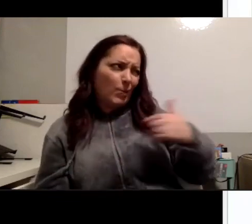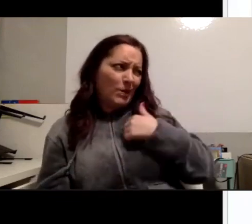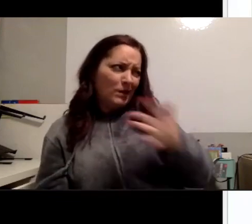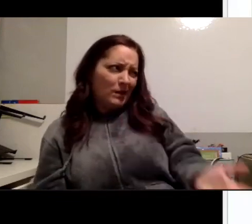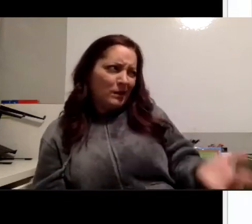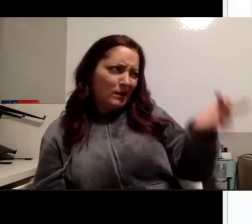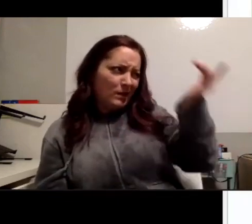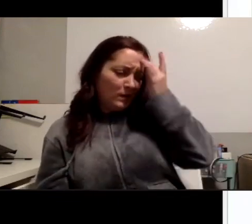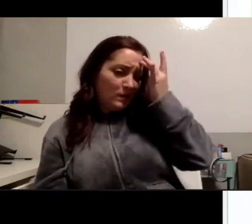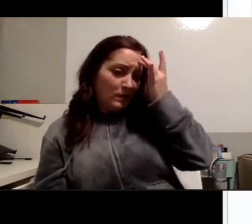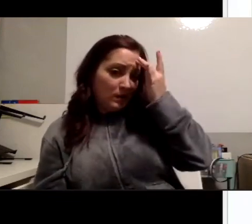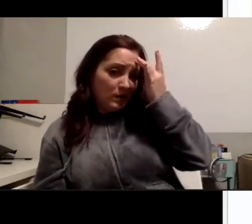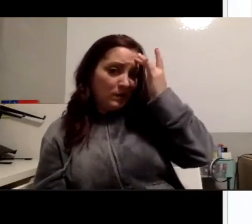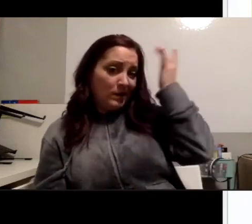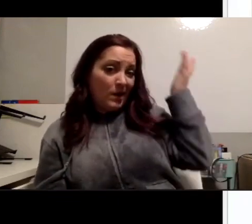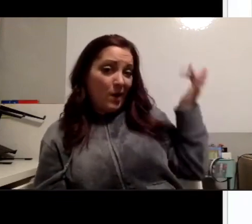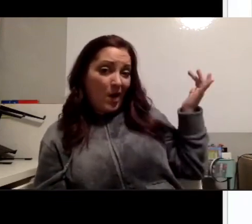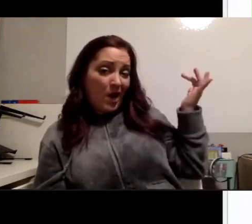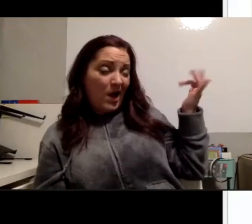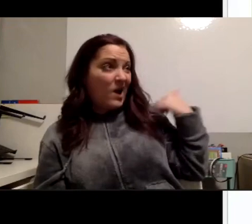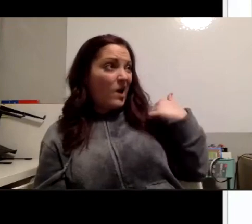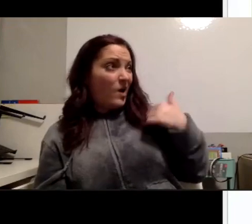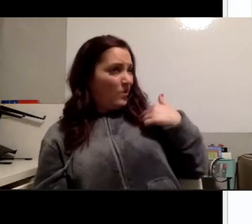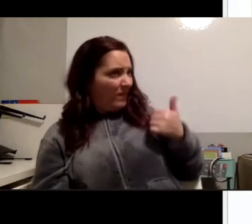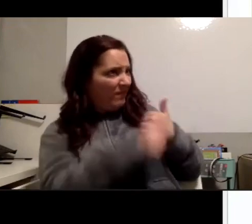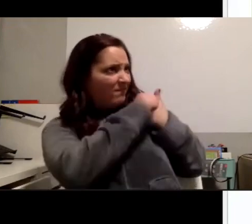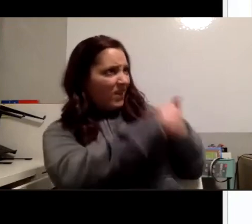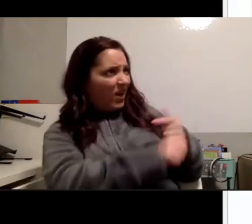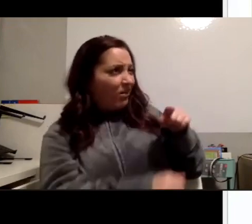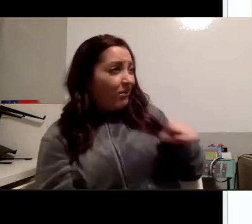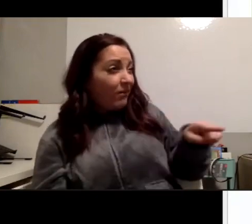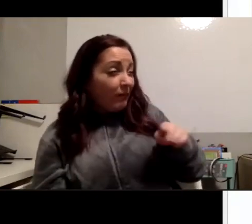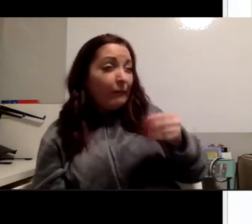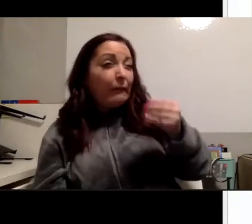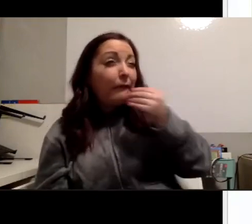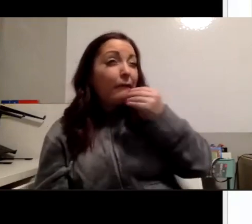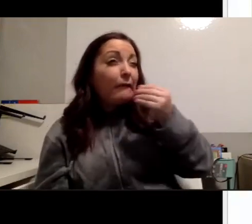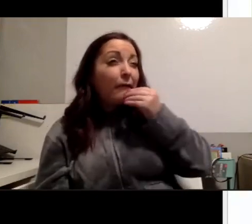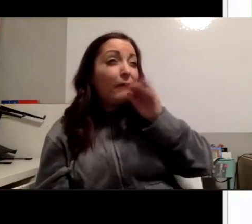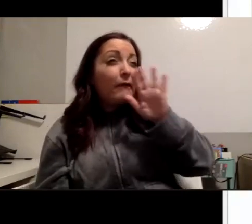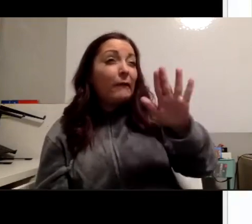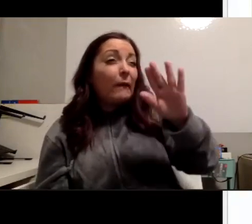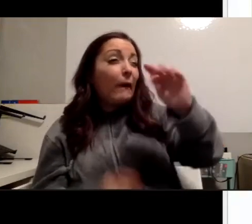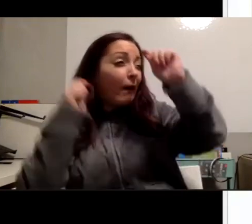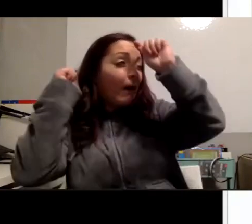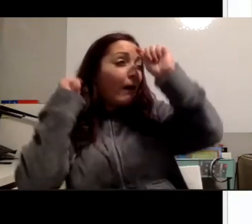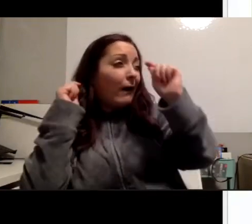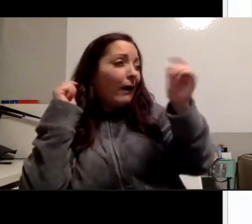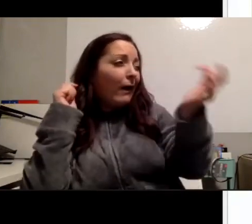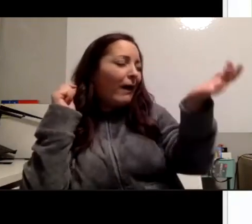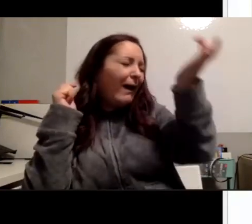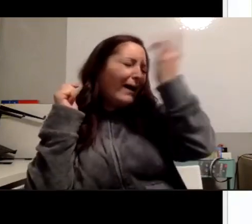"But we were also fools for obeying such signs